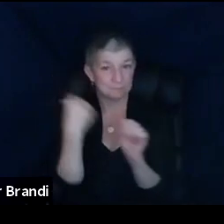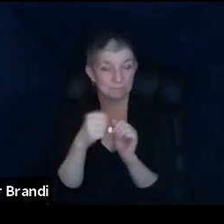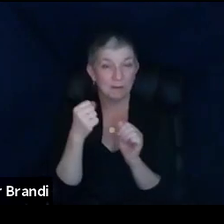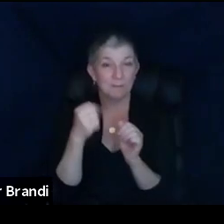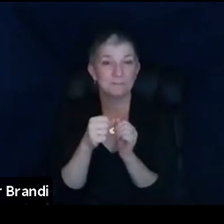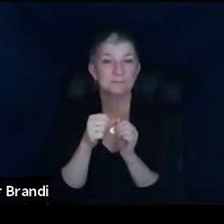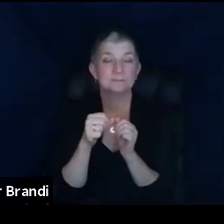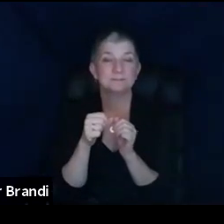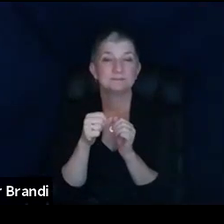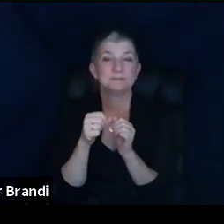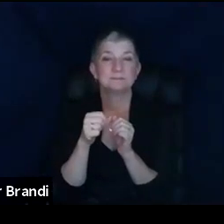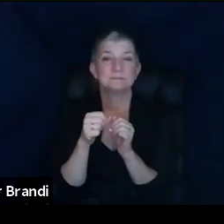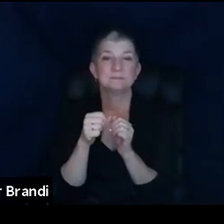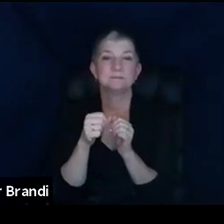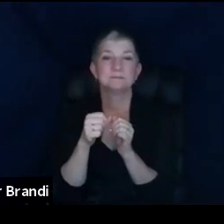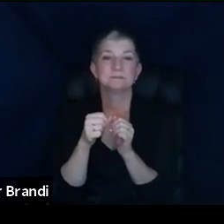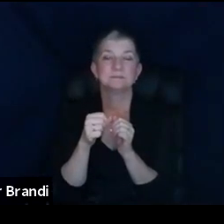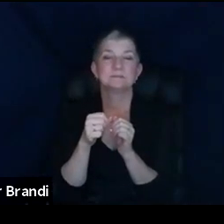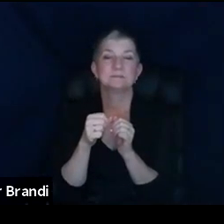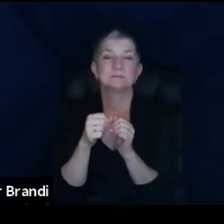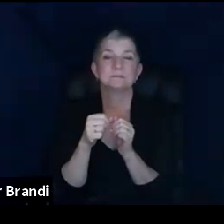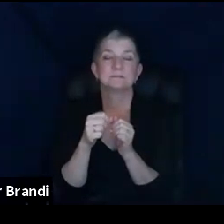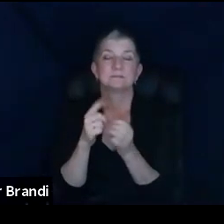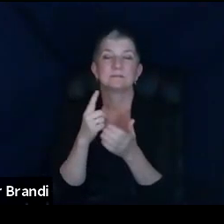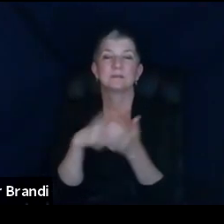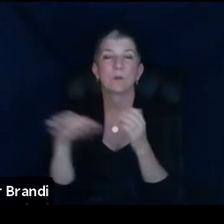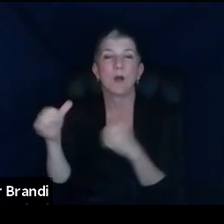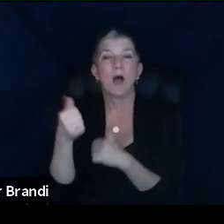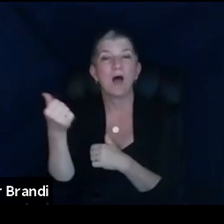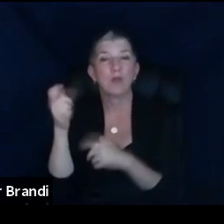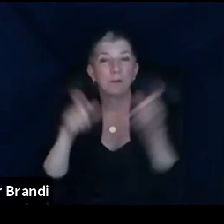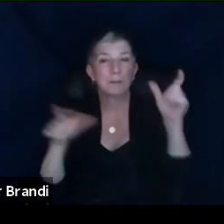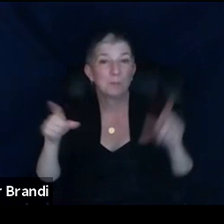just looking at what other people do